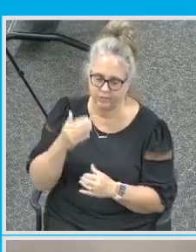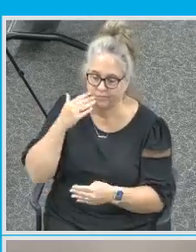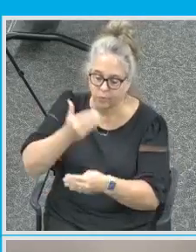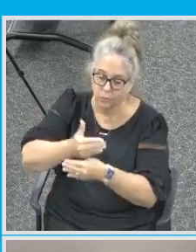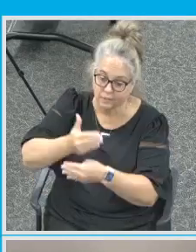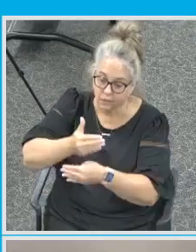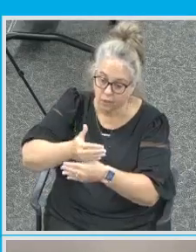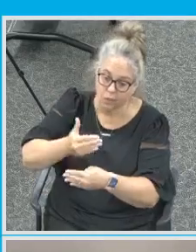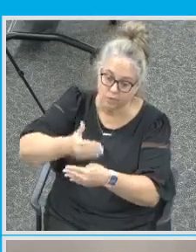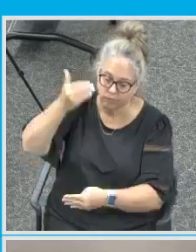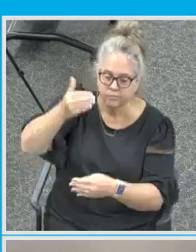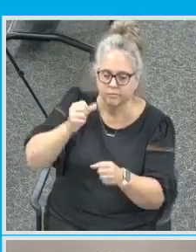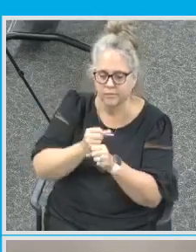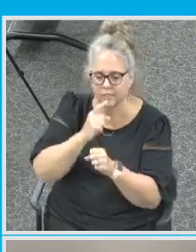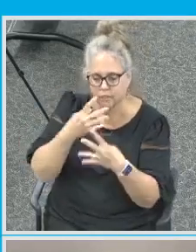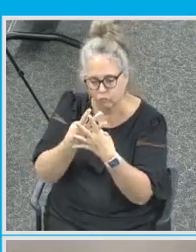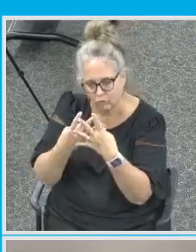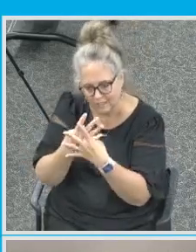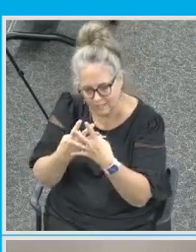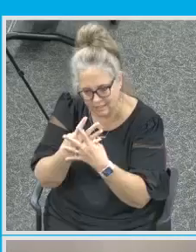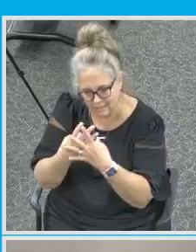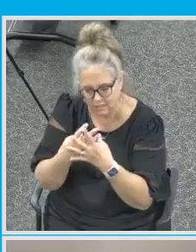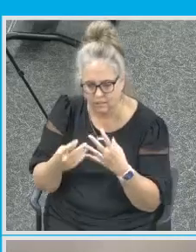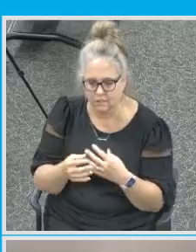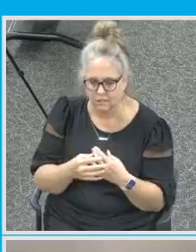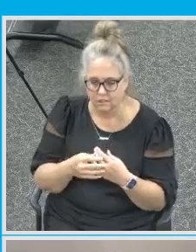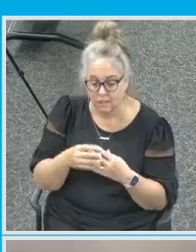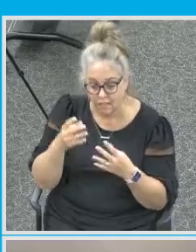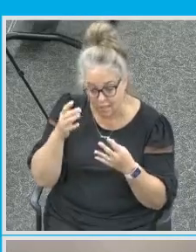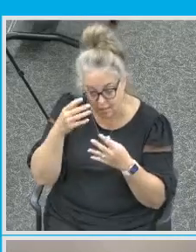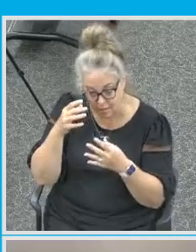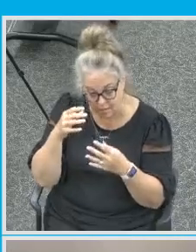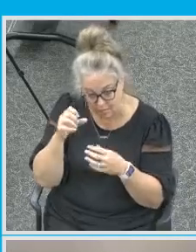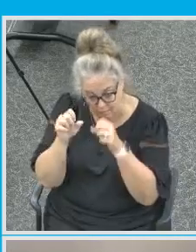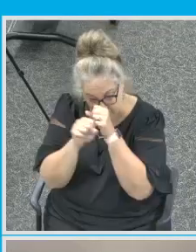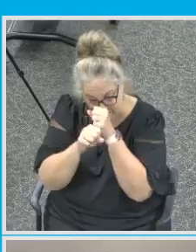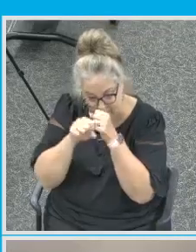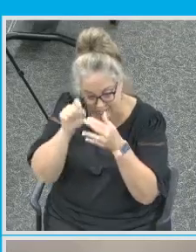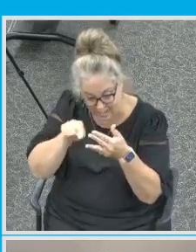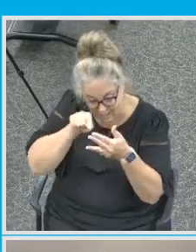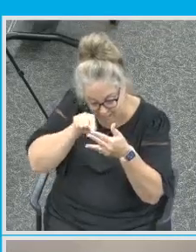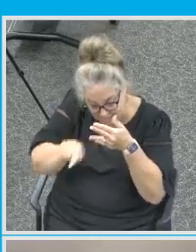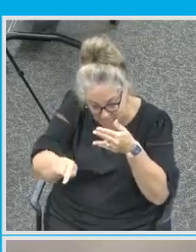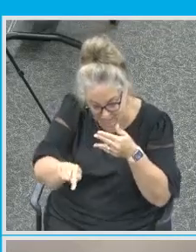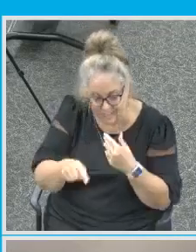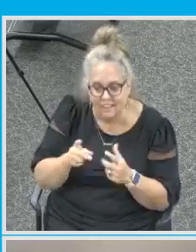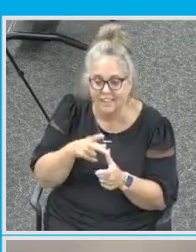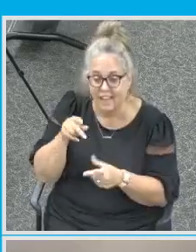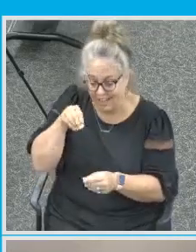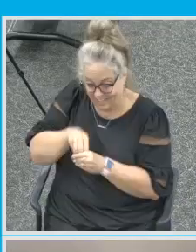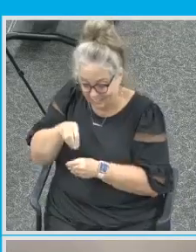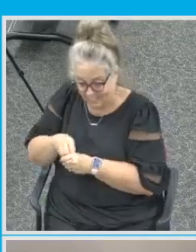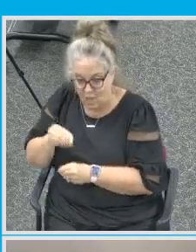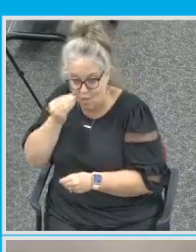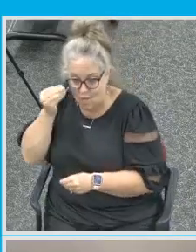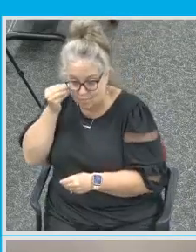and doors, then those mosquitoes will get in your house, and then you have to protect yourself around the clock from those. So